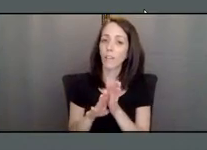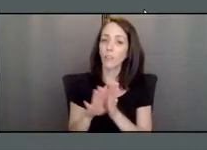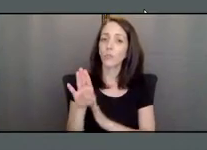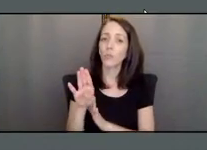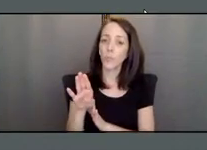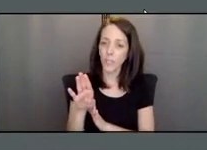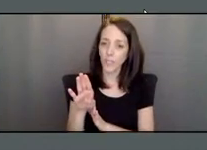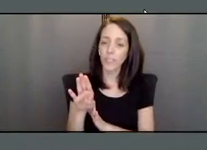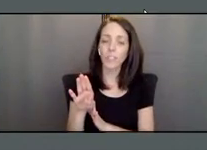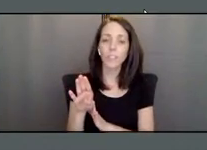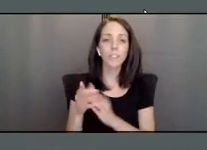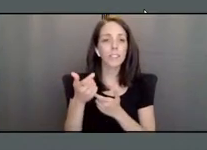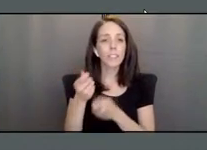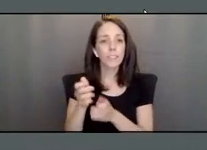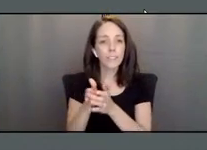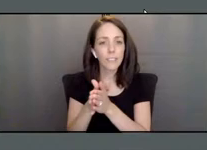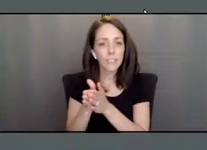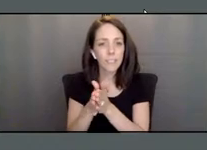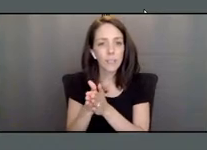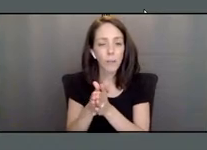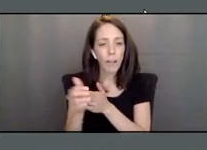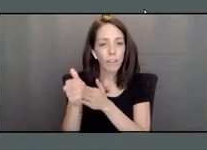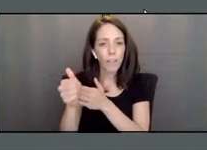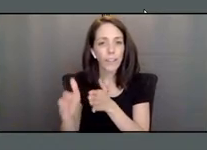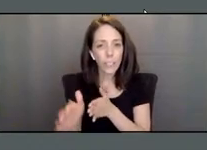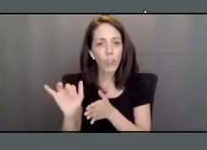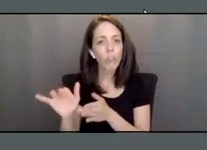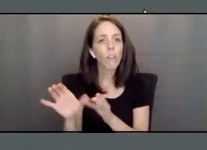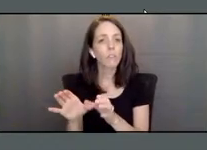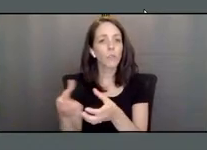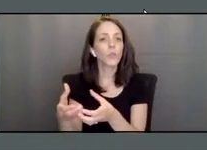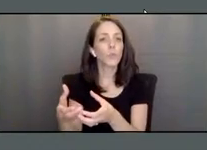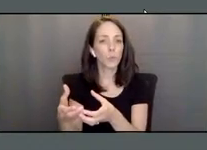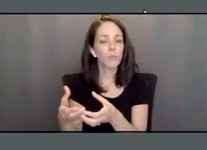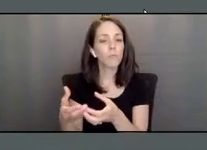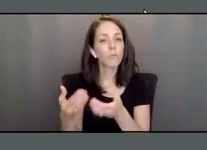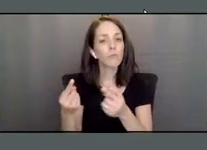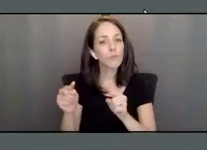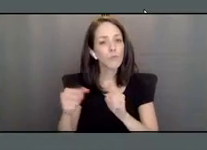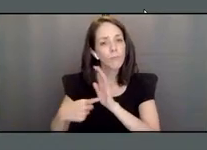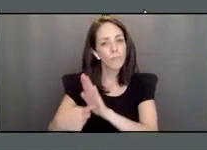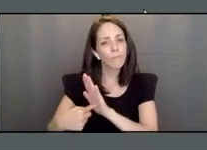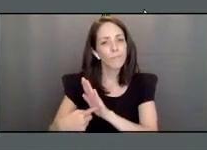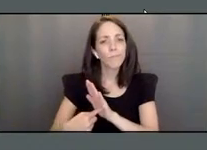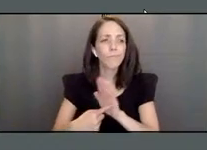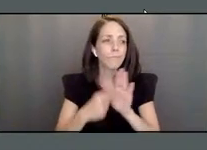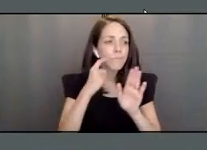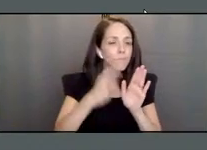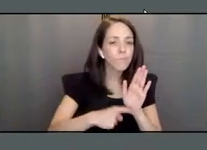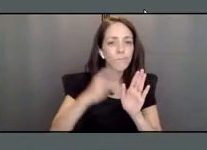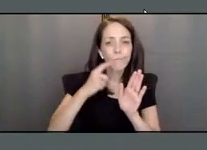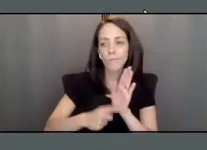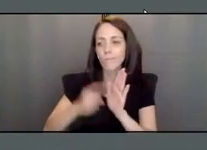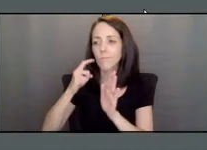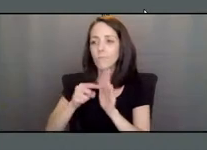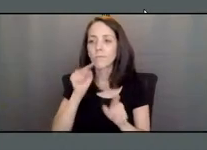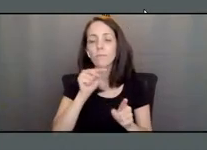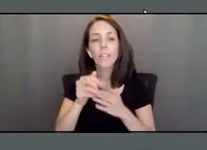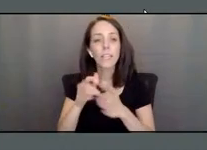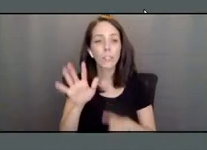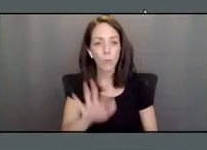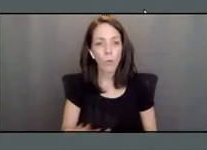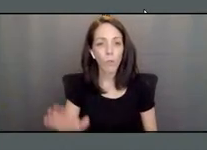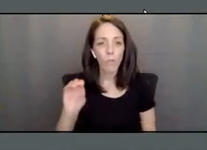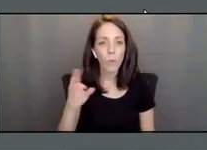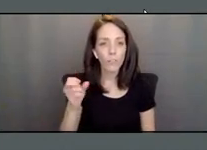which is a School of Nursing Diversity Advisory Group effort to highlight leaders across OHSU who are doing significant work related